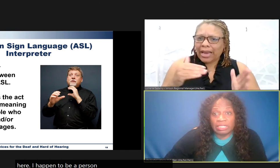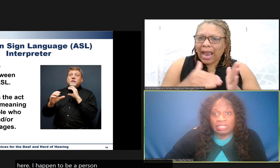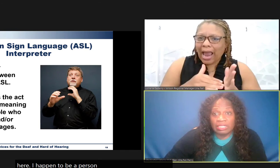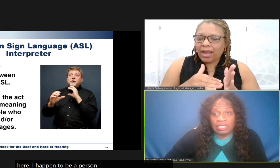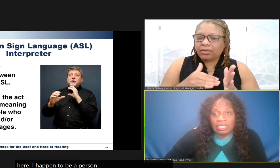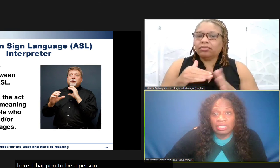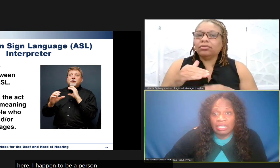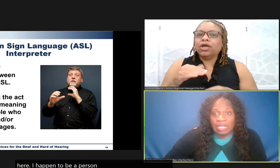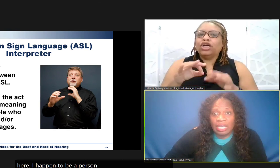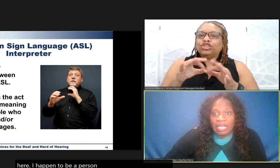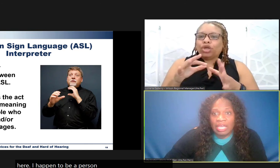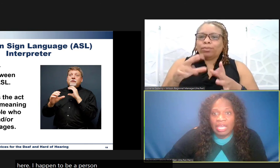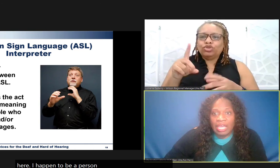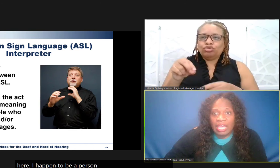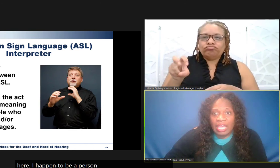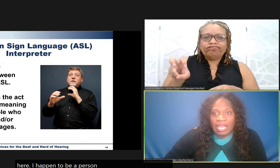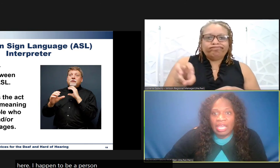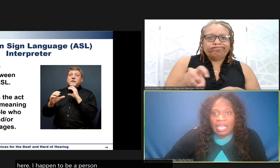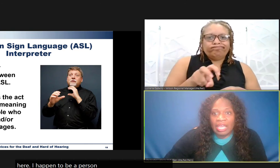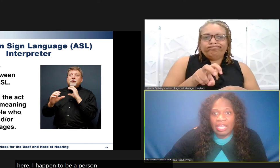voicing for me.